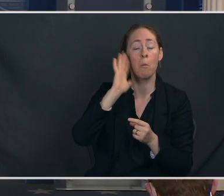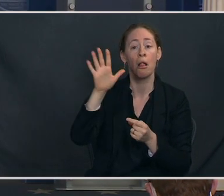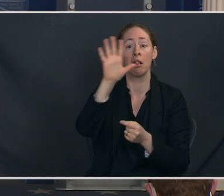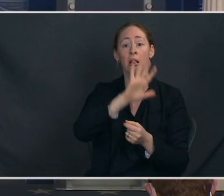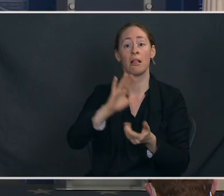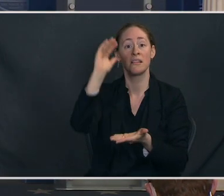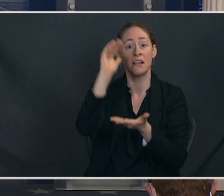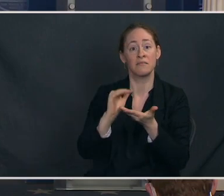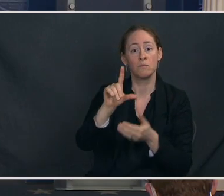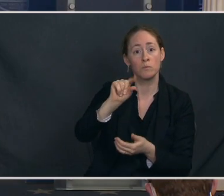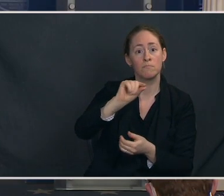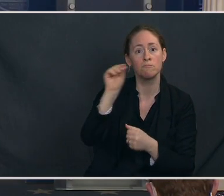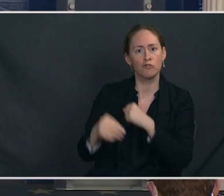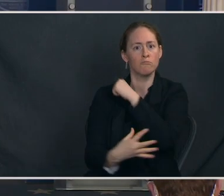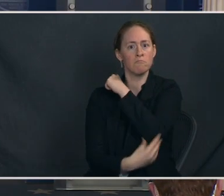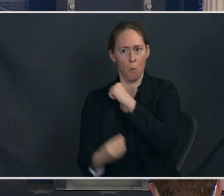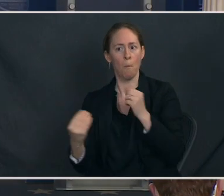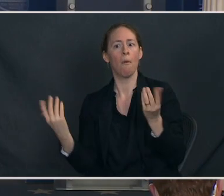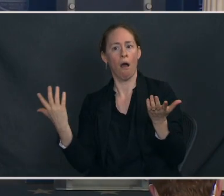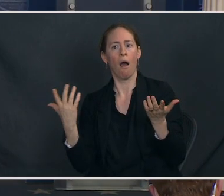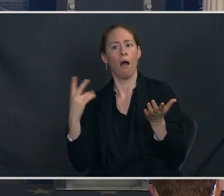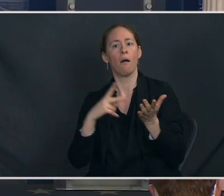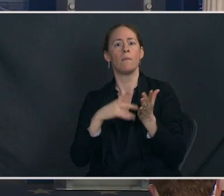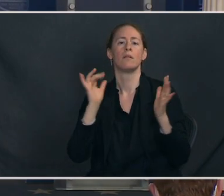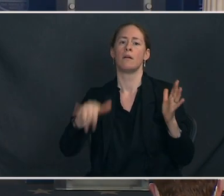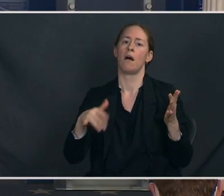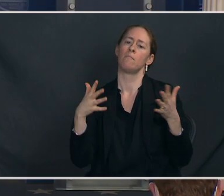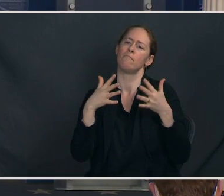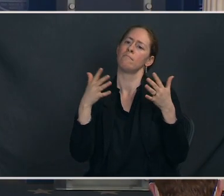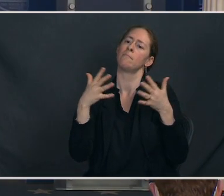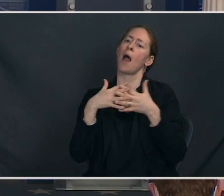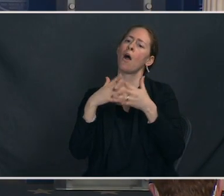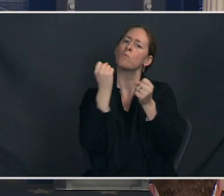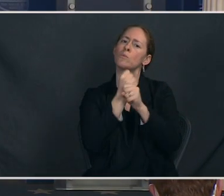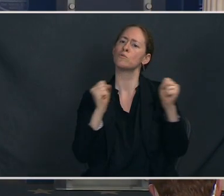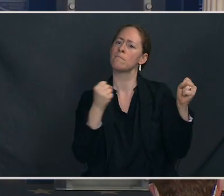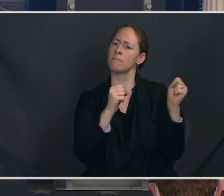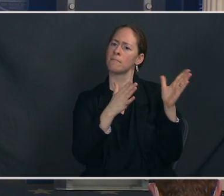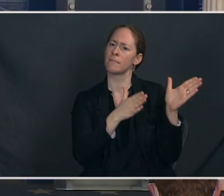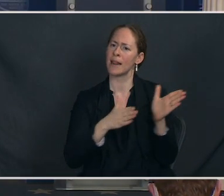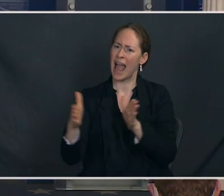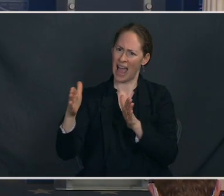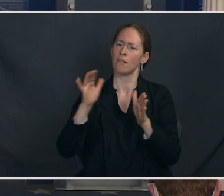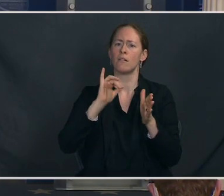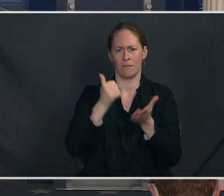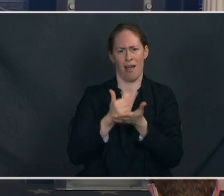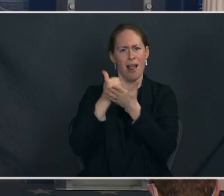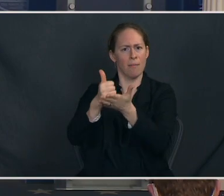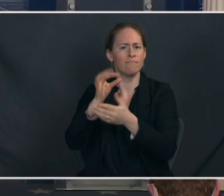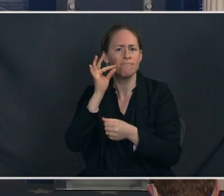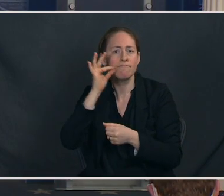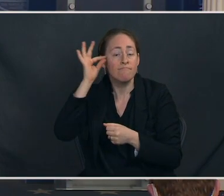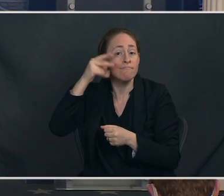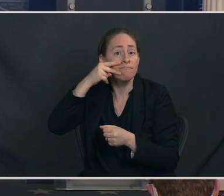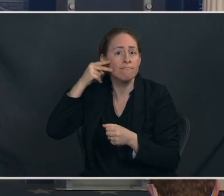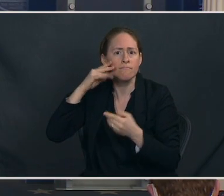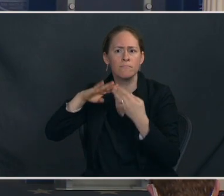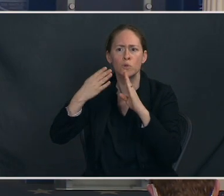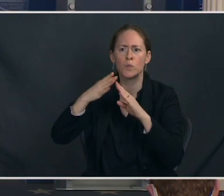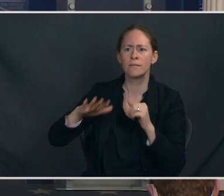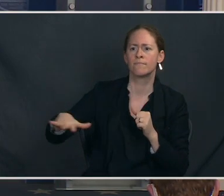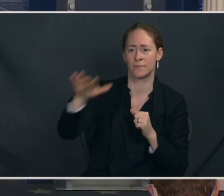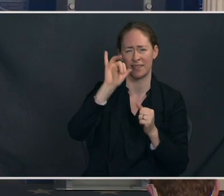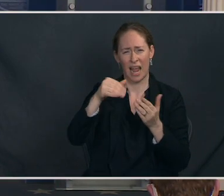The American Rescue Plan also provides critical relief to Native American communities and tribes. These investments will lift over